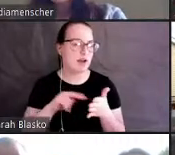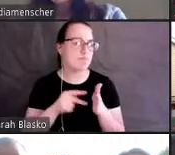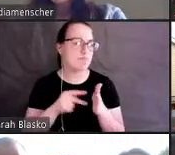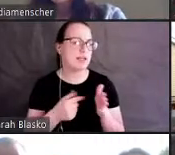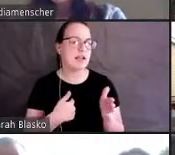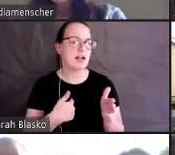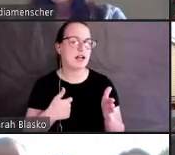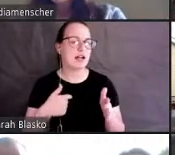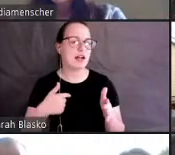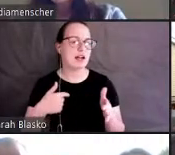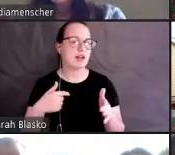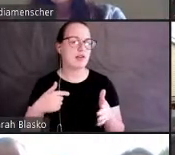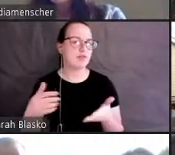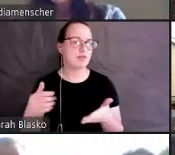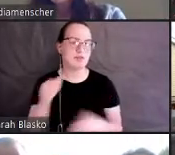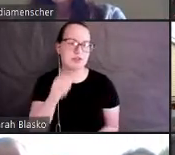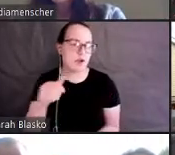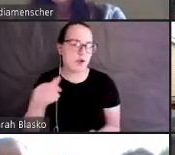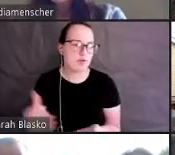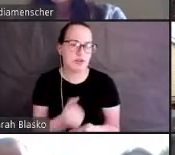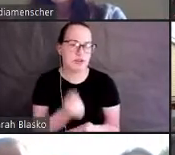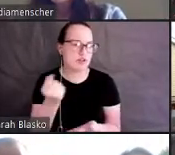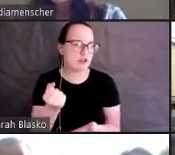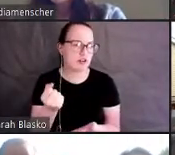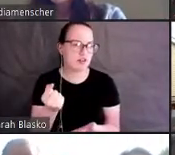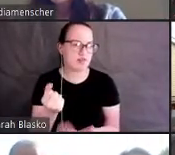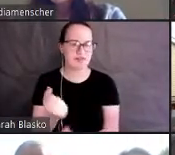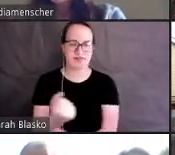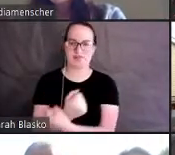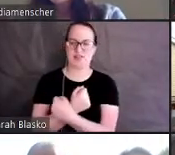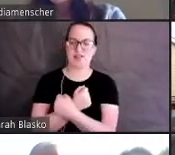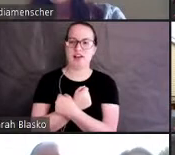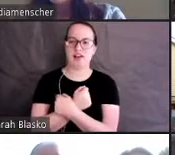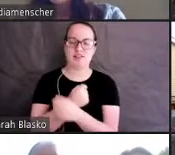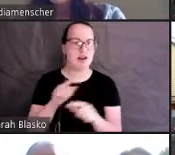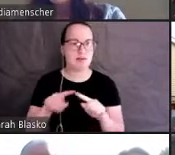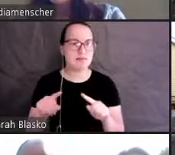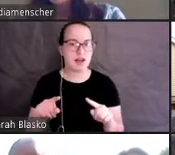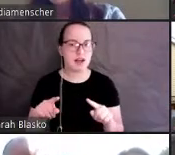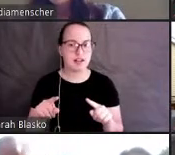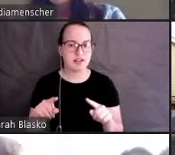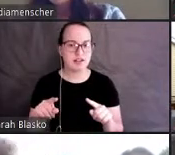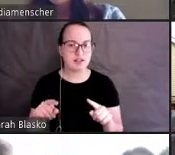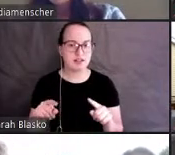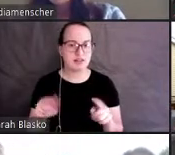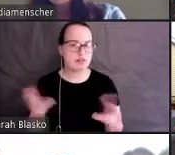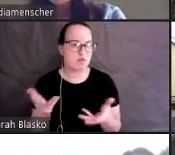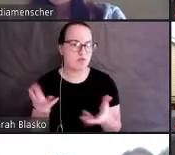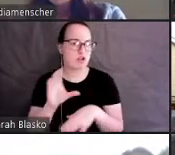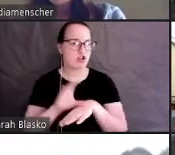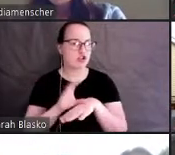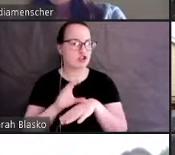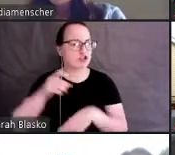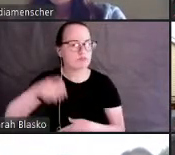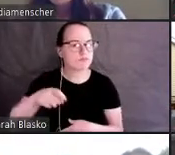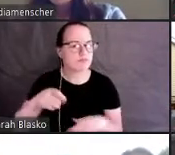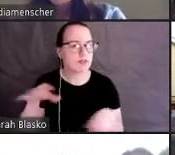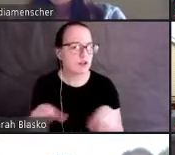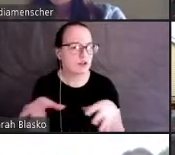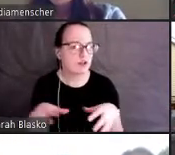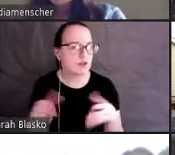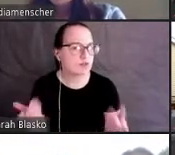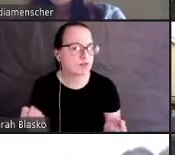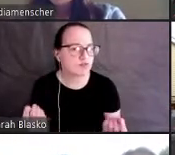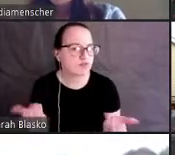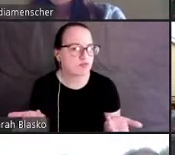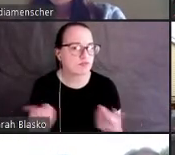fellowship and love. And so what's a church to do? Well, God's answer to that is, well,